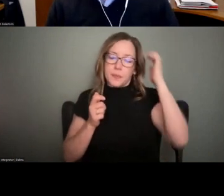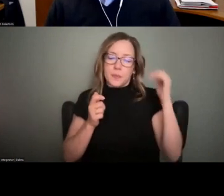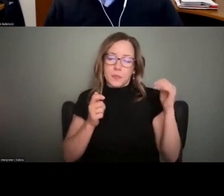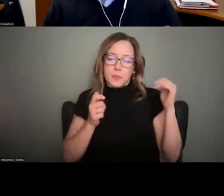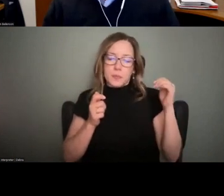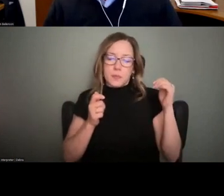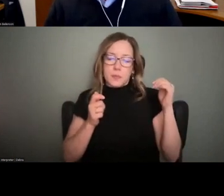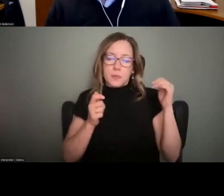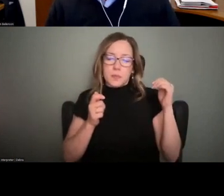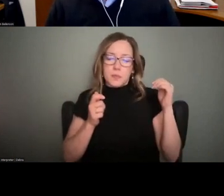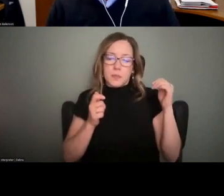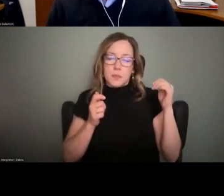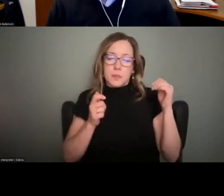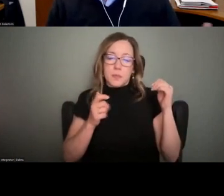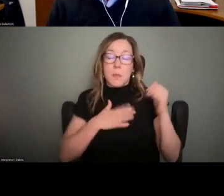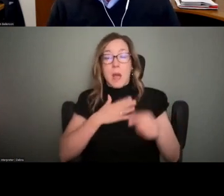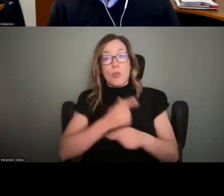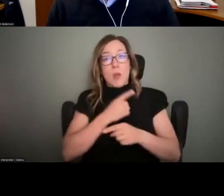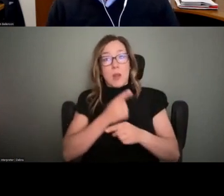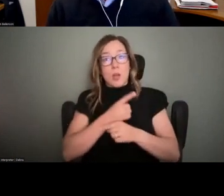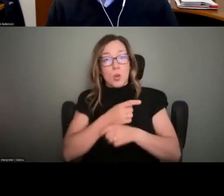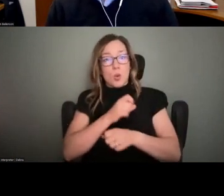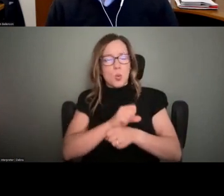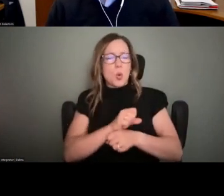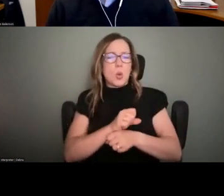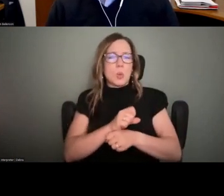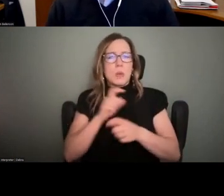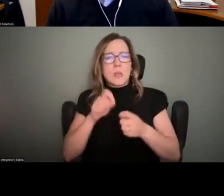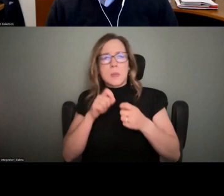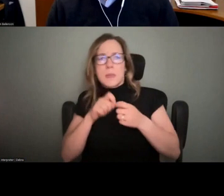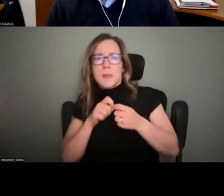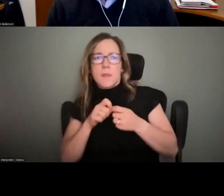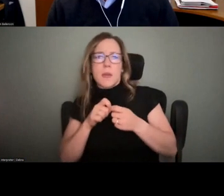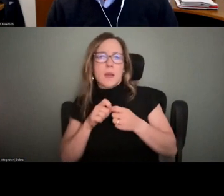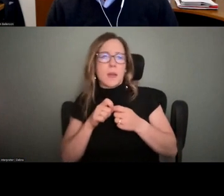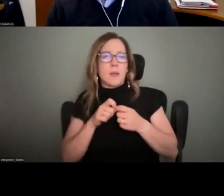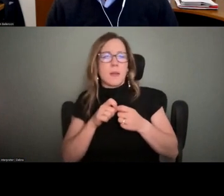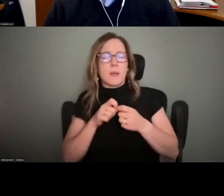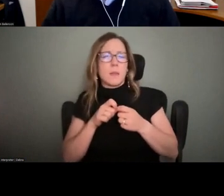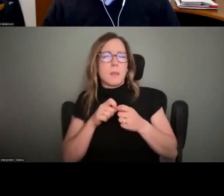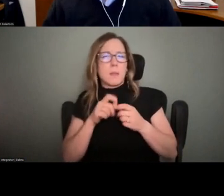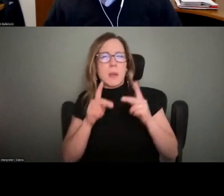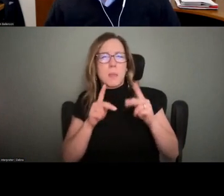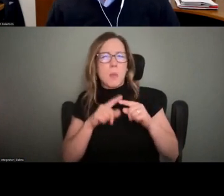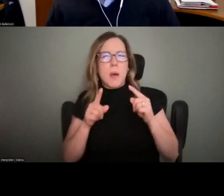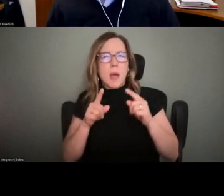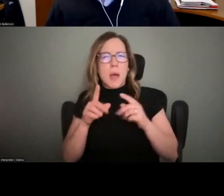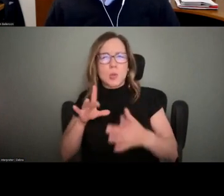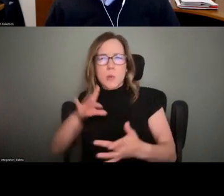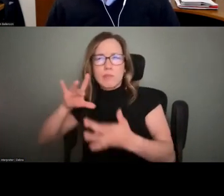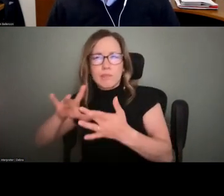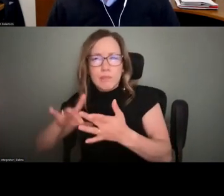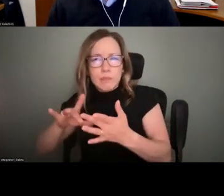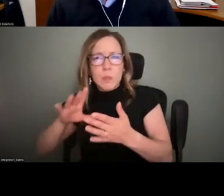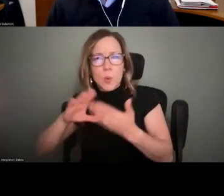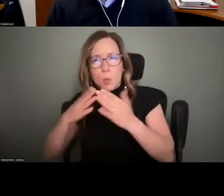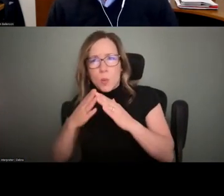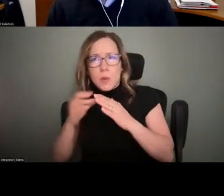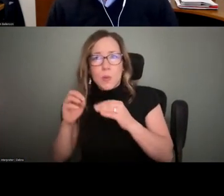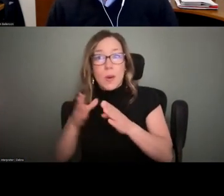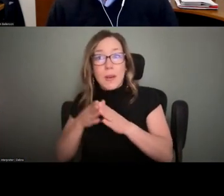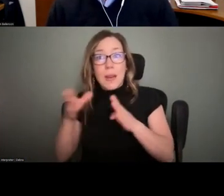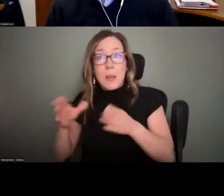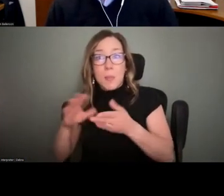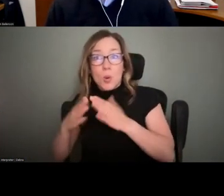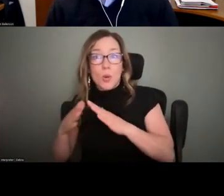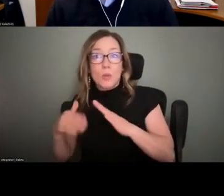work will get certain number of people, certain kinds of people, but how do we reach into communities perhaps, or into neighborhoods or into groups that we